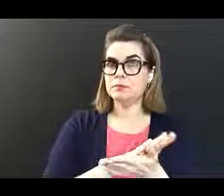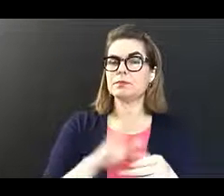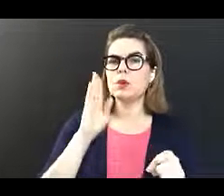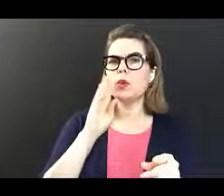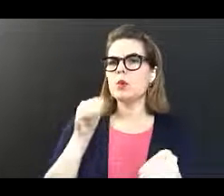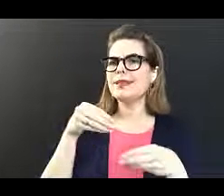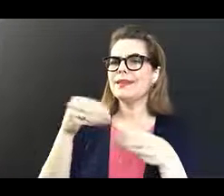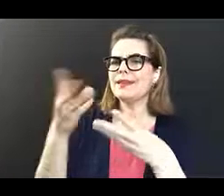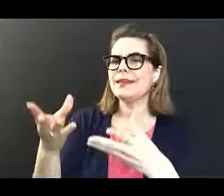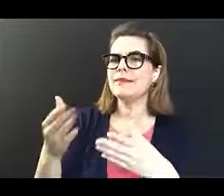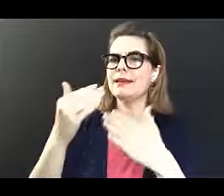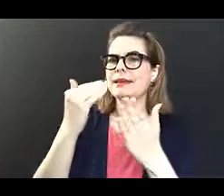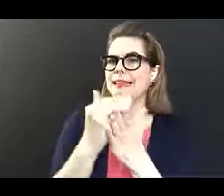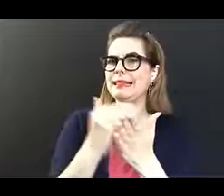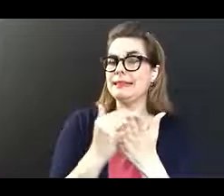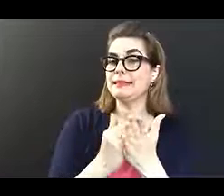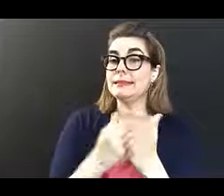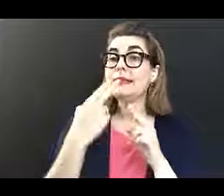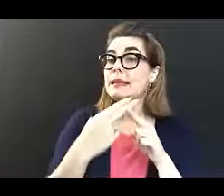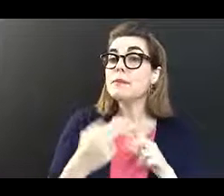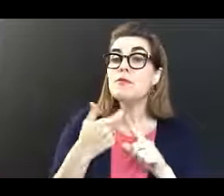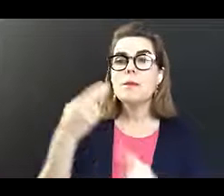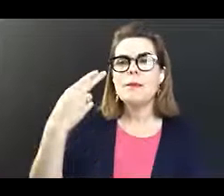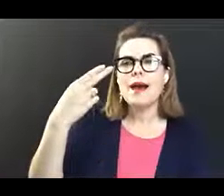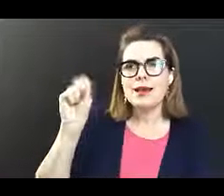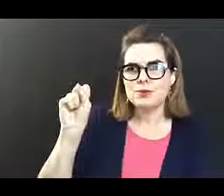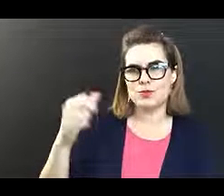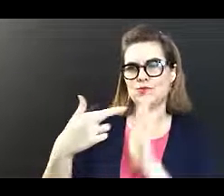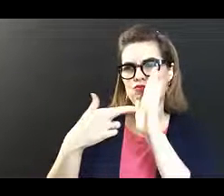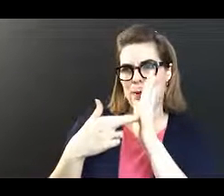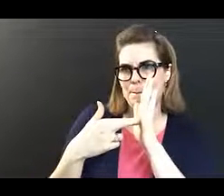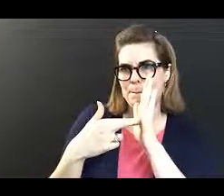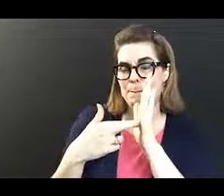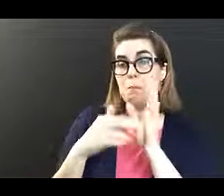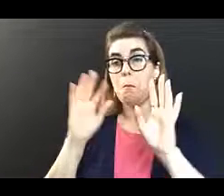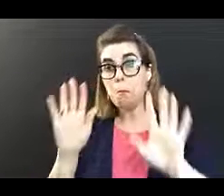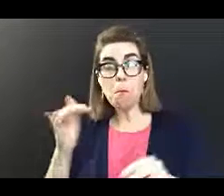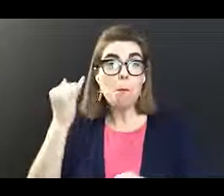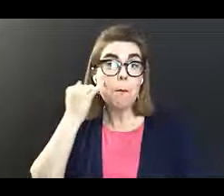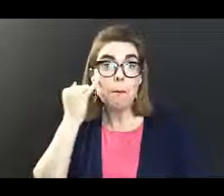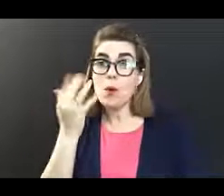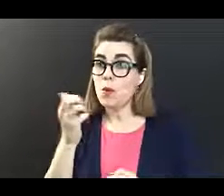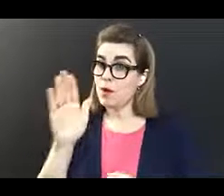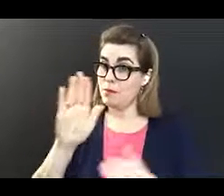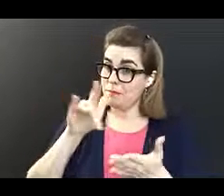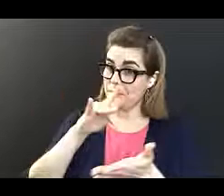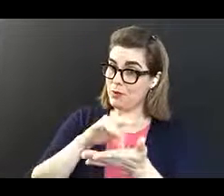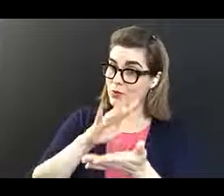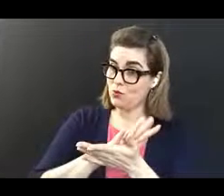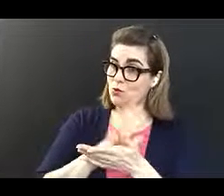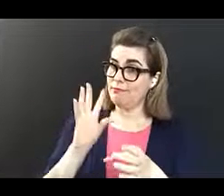our high school representatives. And if you want your middle school to get involved with